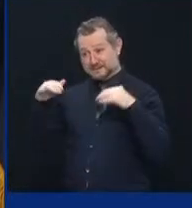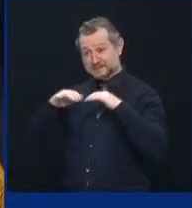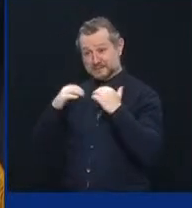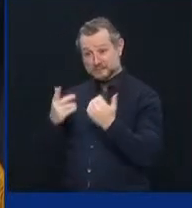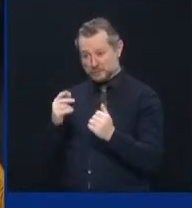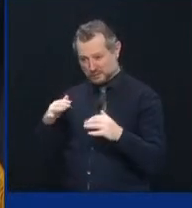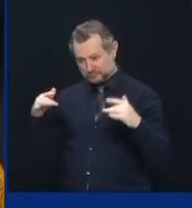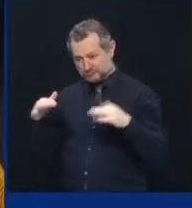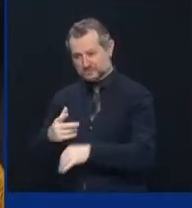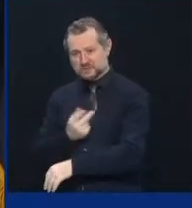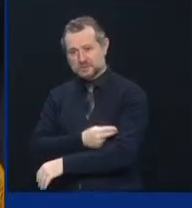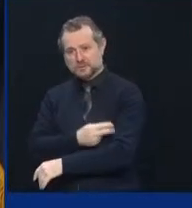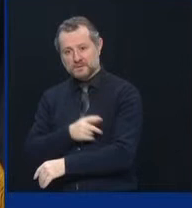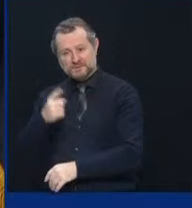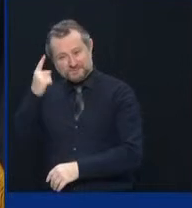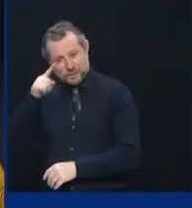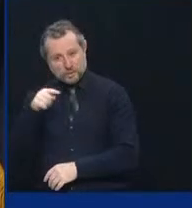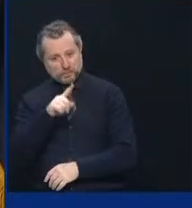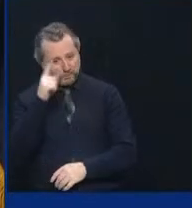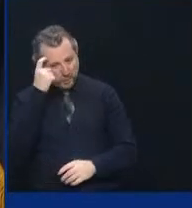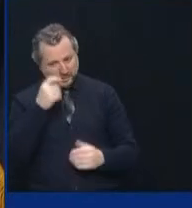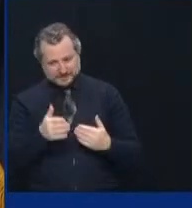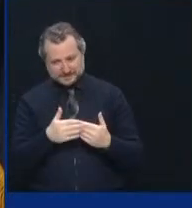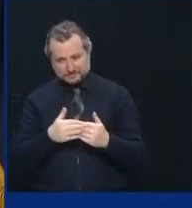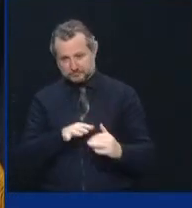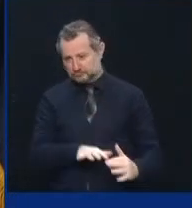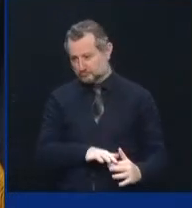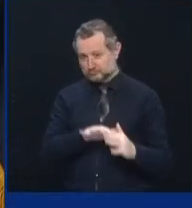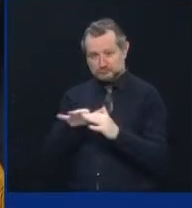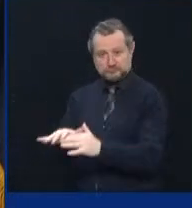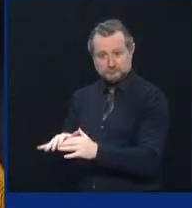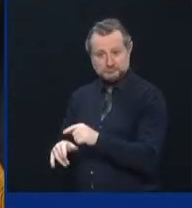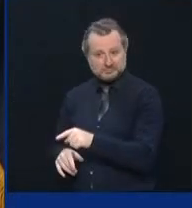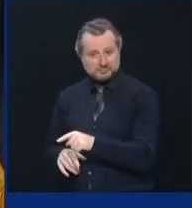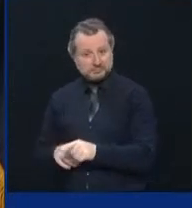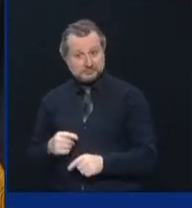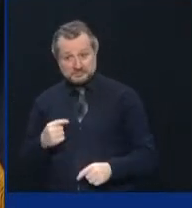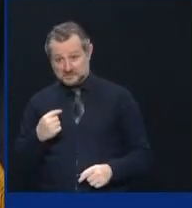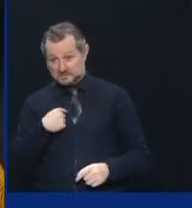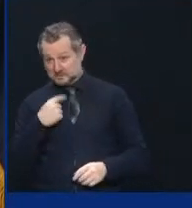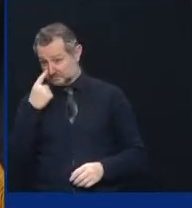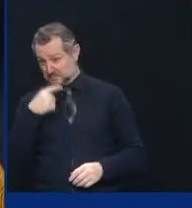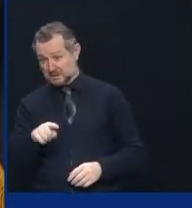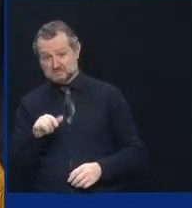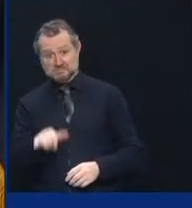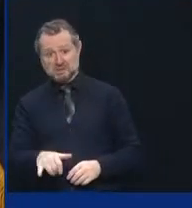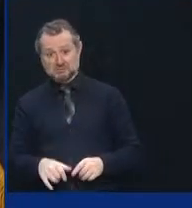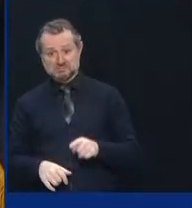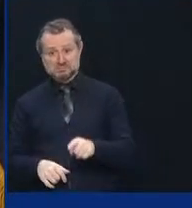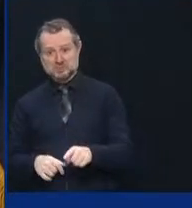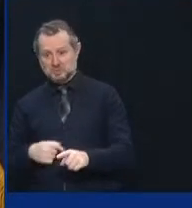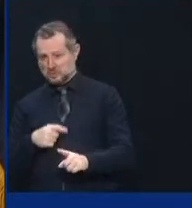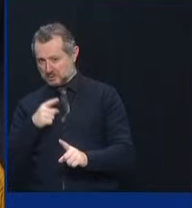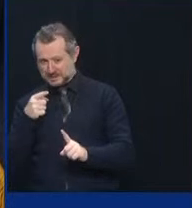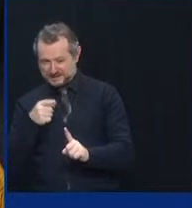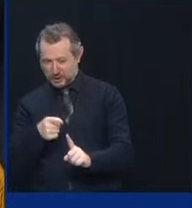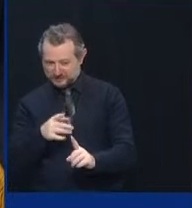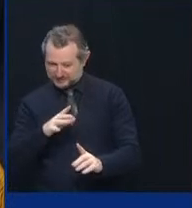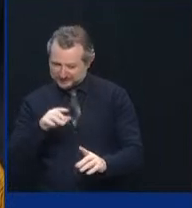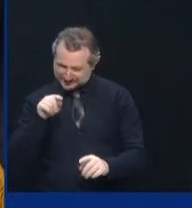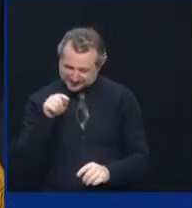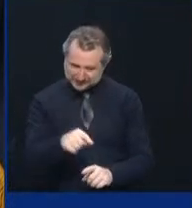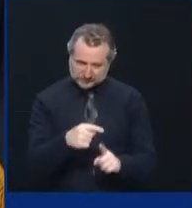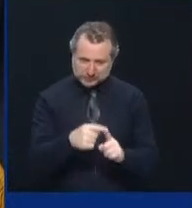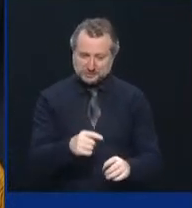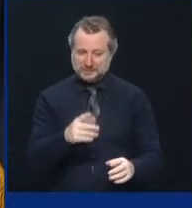Bronx because a targeted approach can make sense. And you're right,